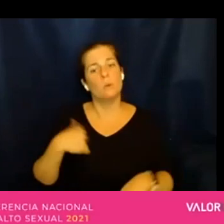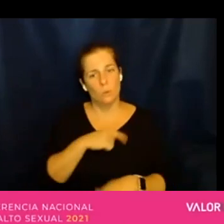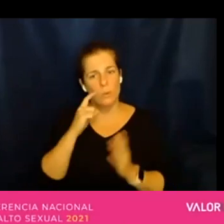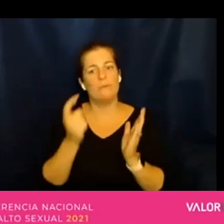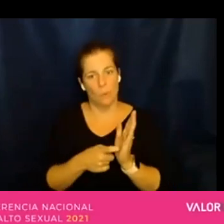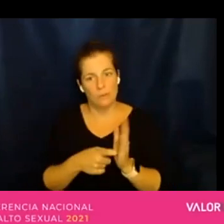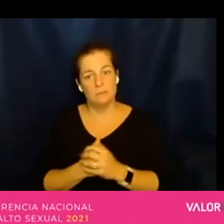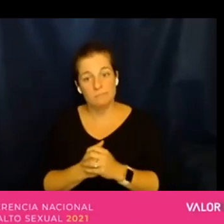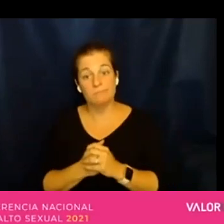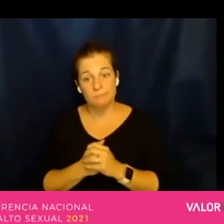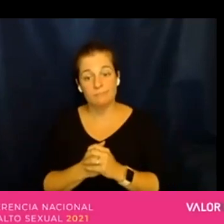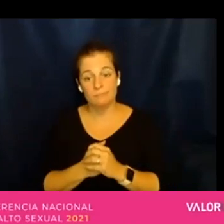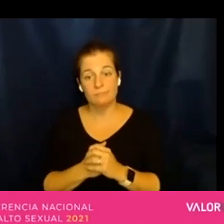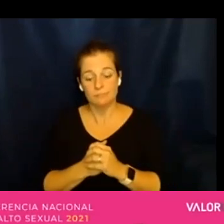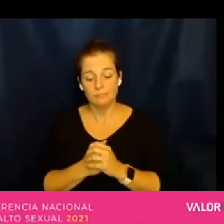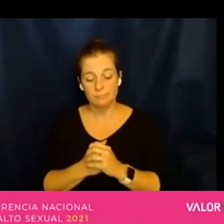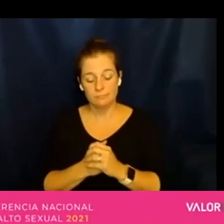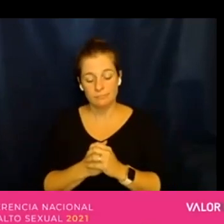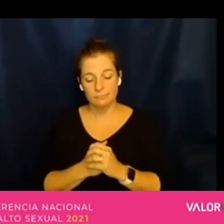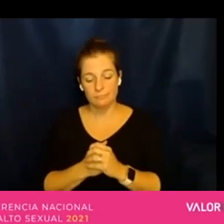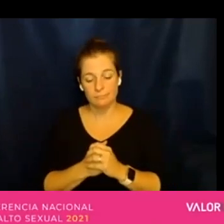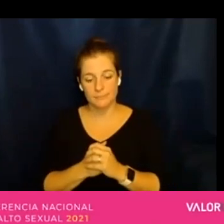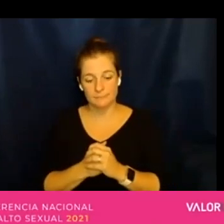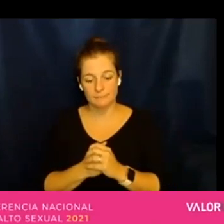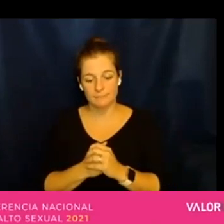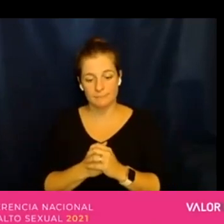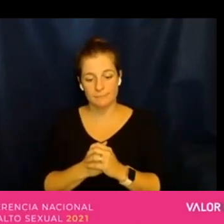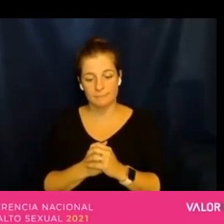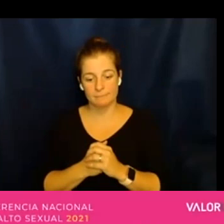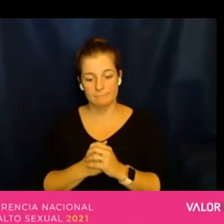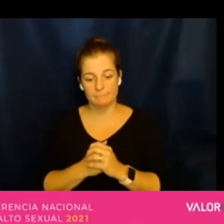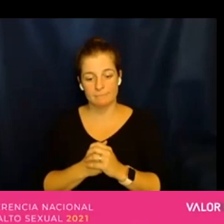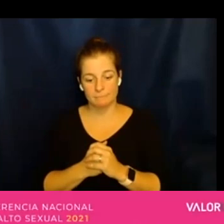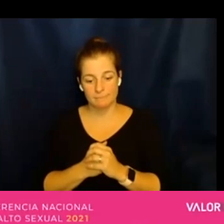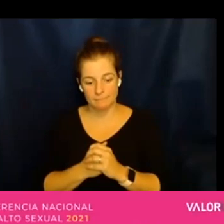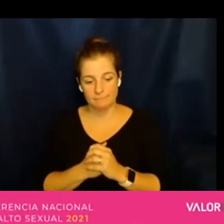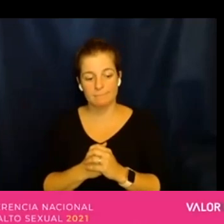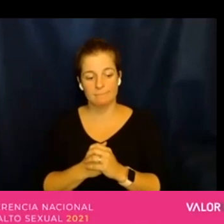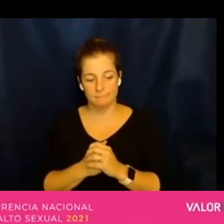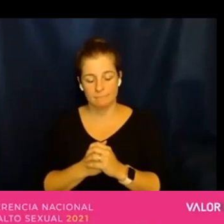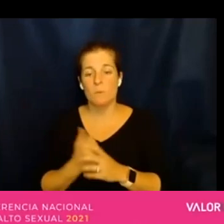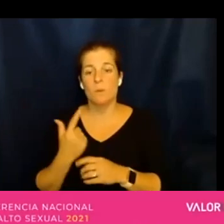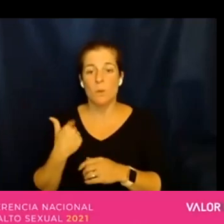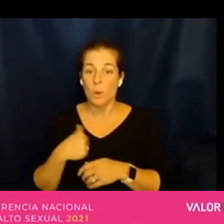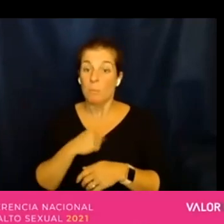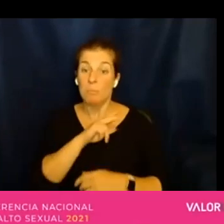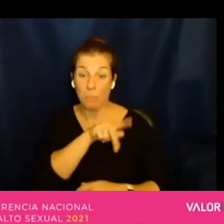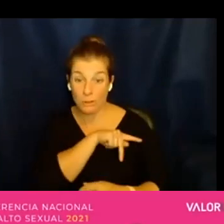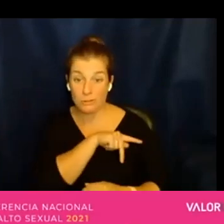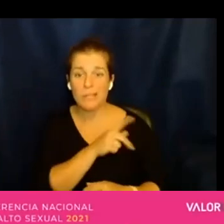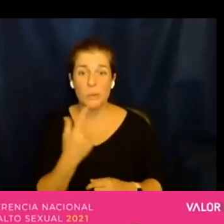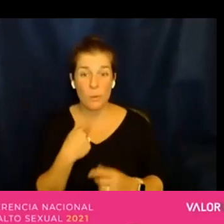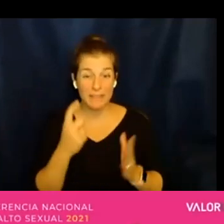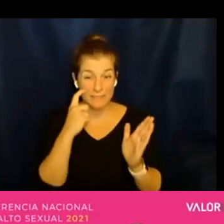have personally and firsthand seen the needs.